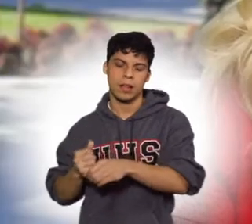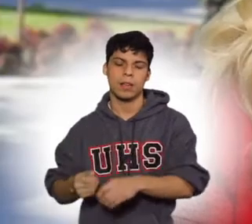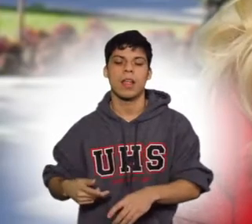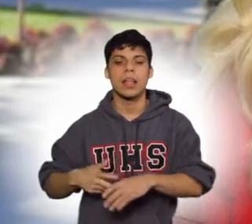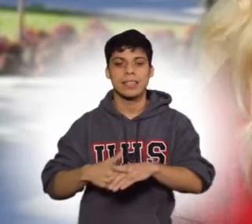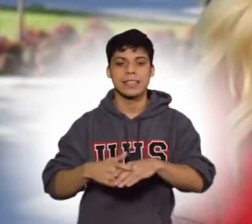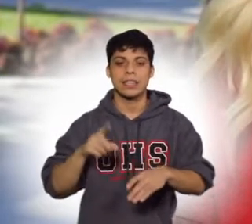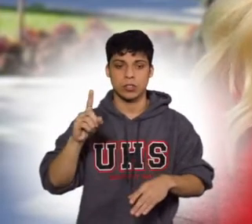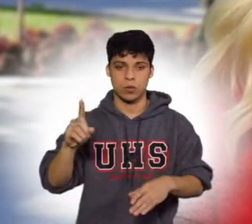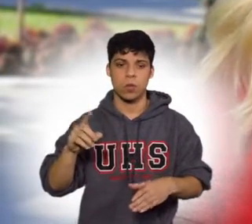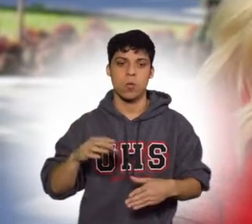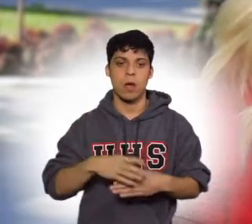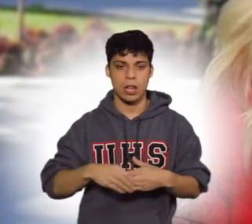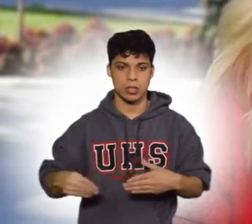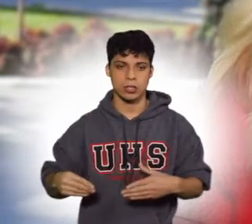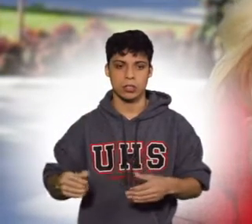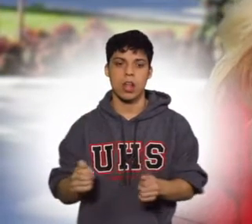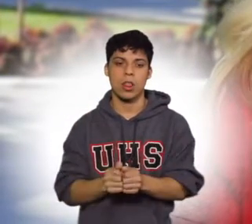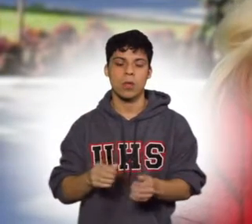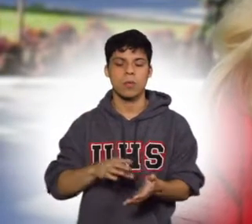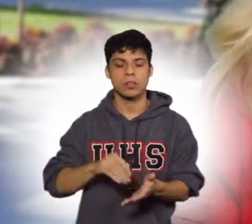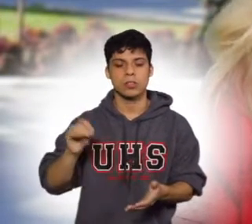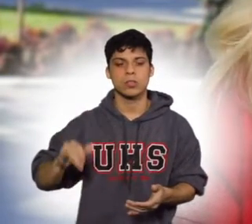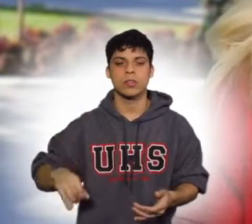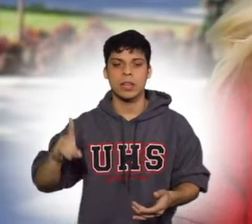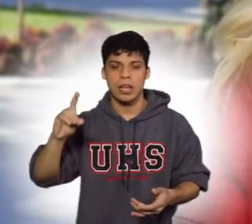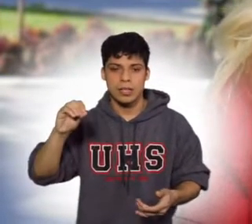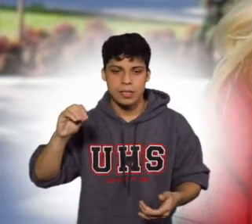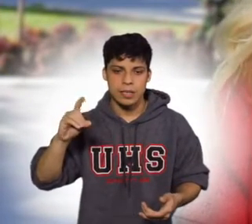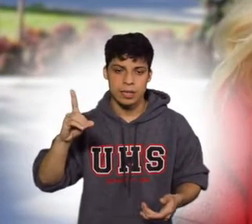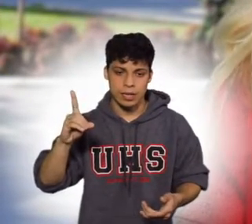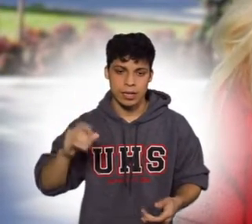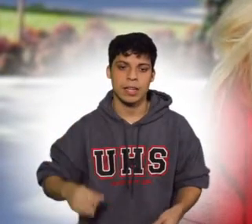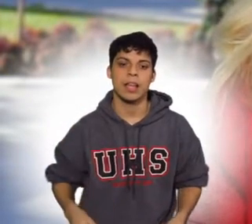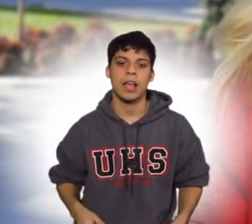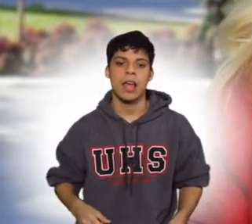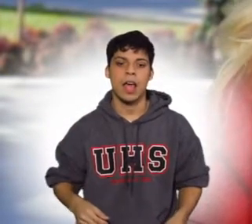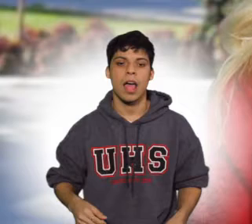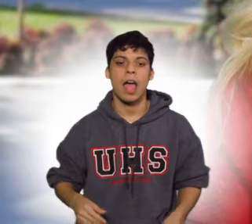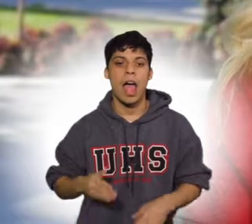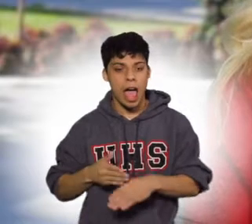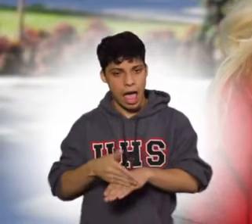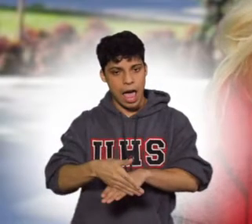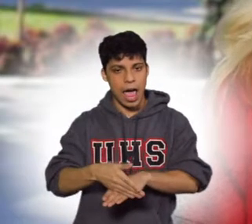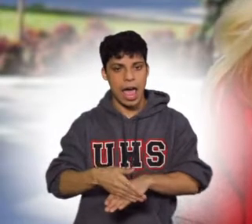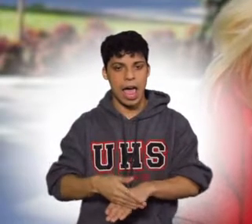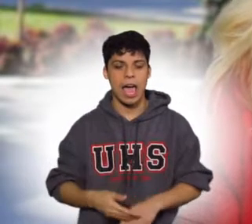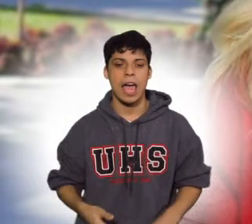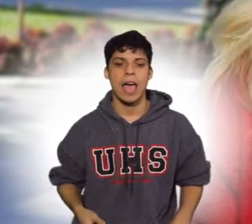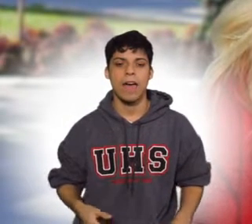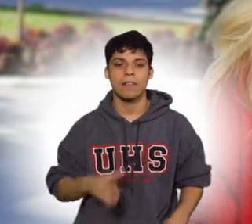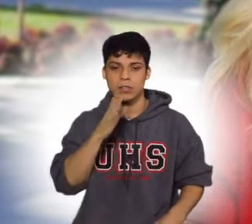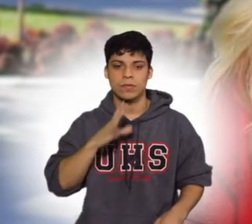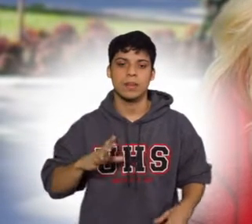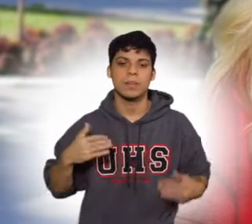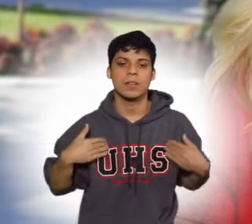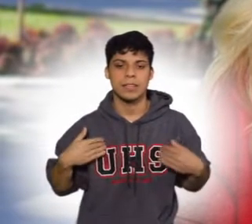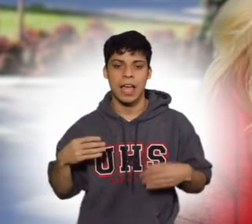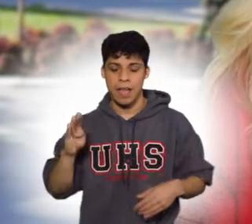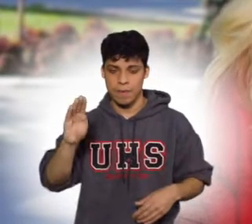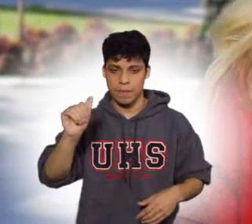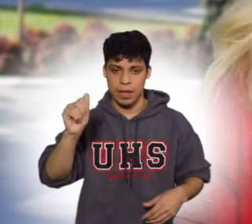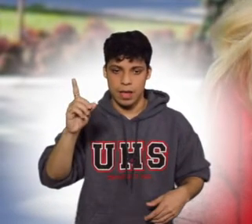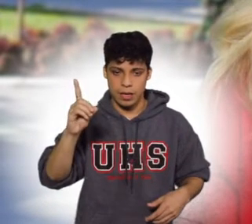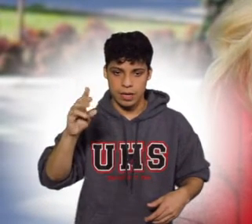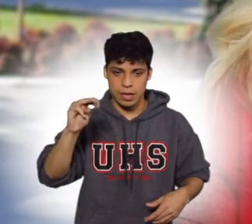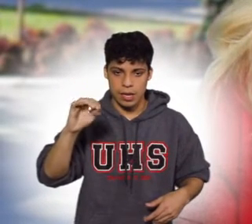Rams. Following the softball game, there's a badminton game happening in the gym at 3 p.m. Your Lady Rams play the